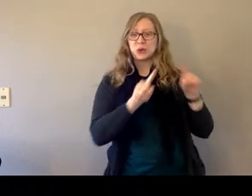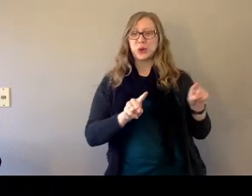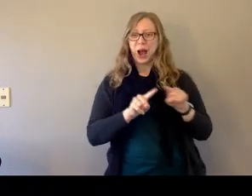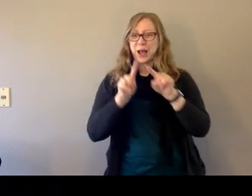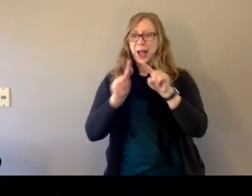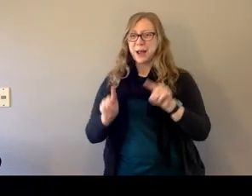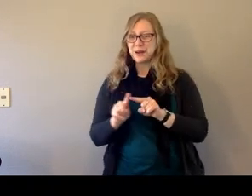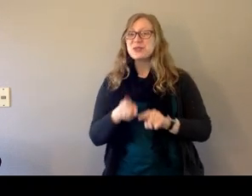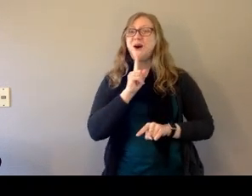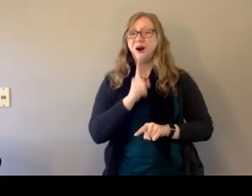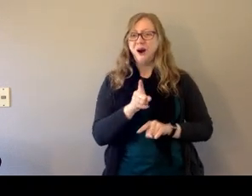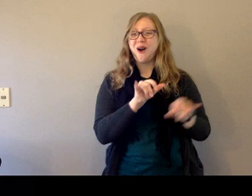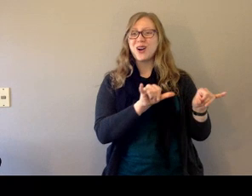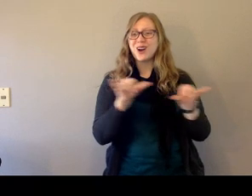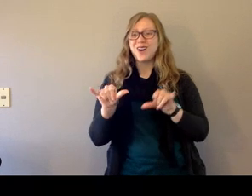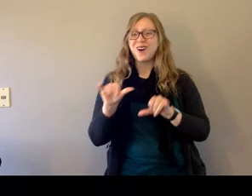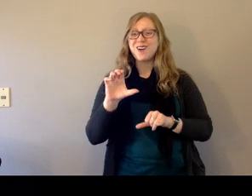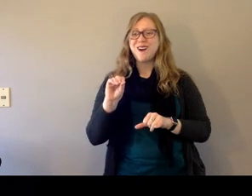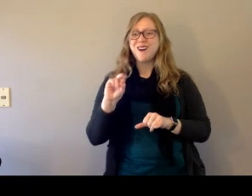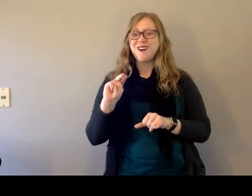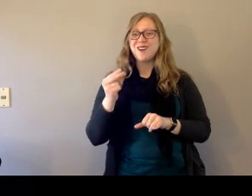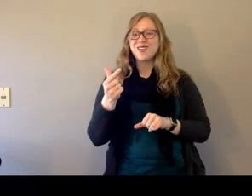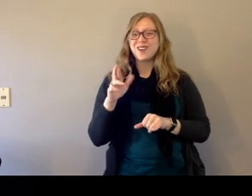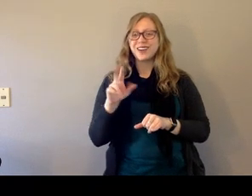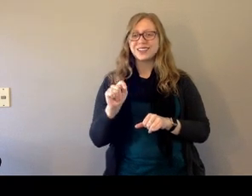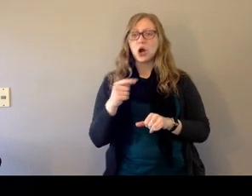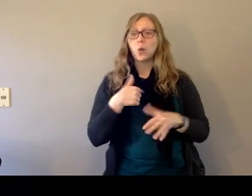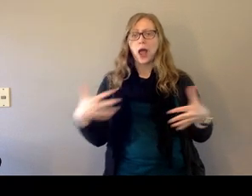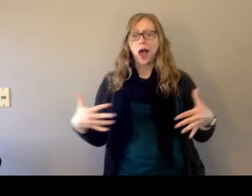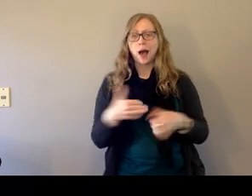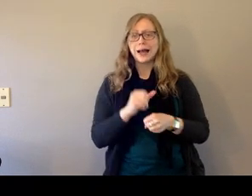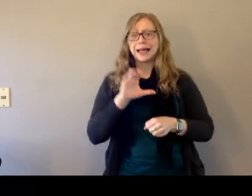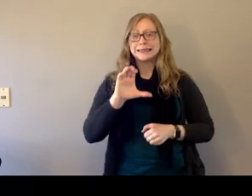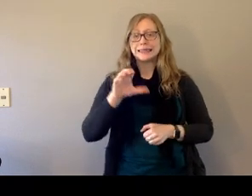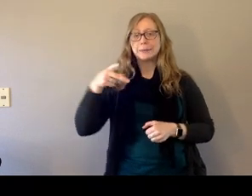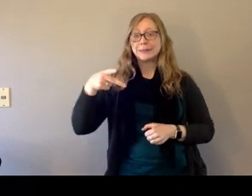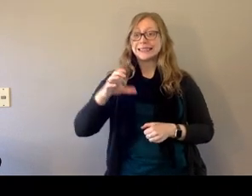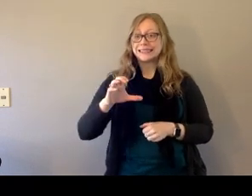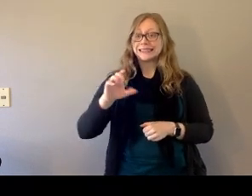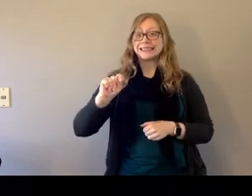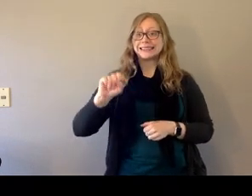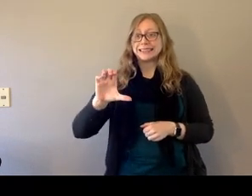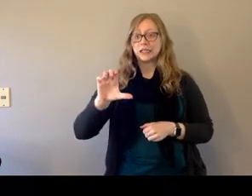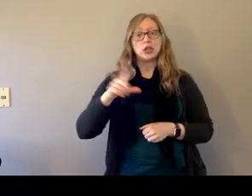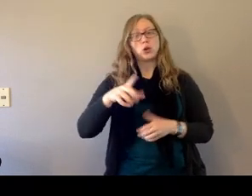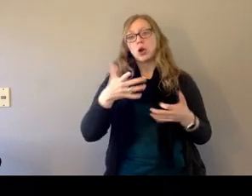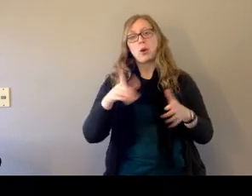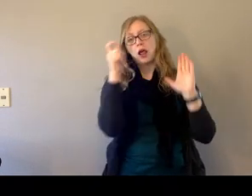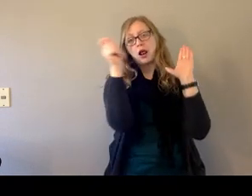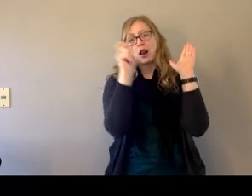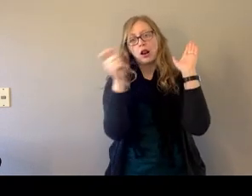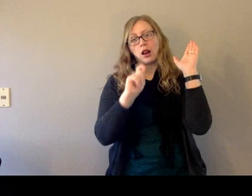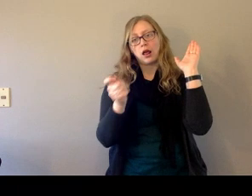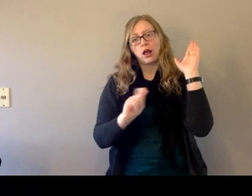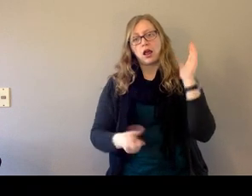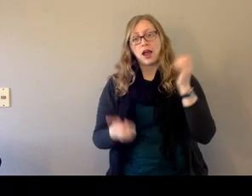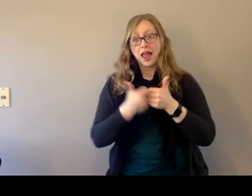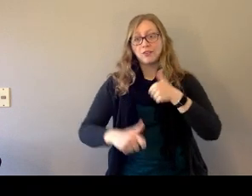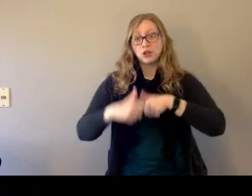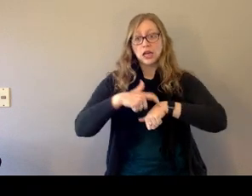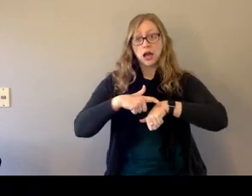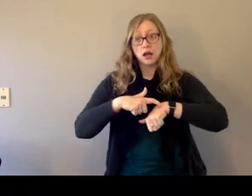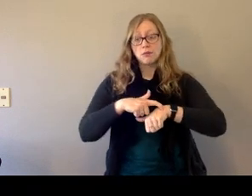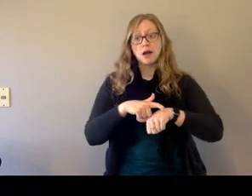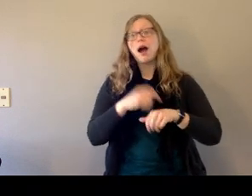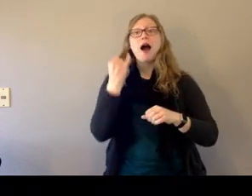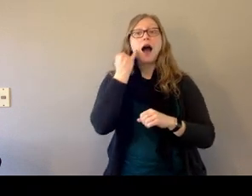using CPCTC because, of course, nobody wants to write all that down every time. And the idea is very simple. It just means